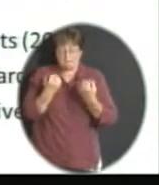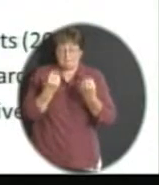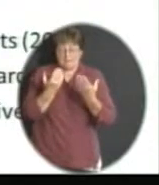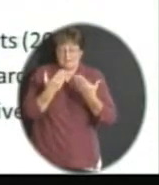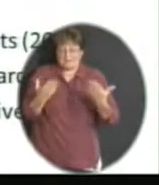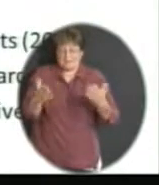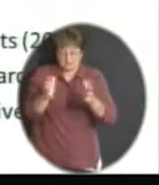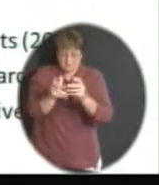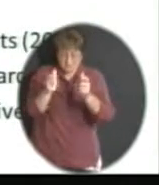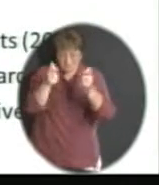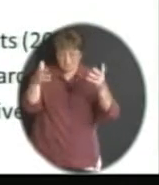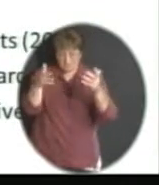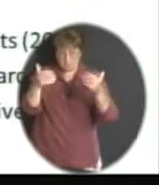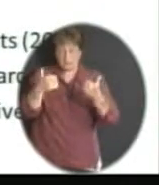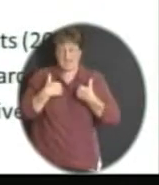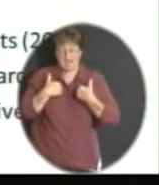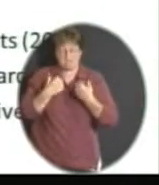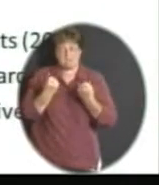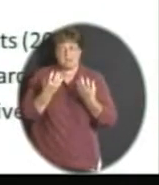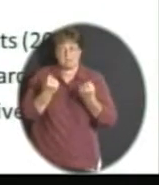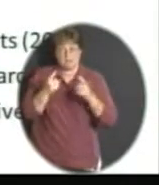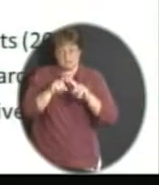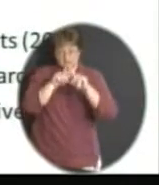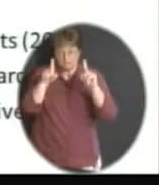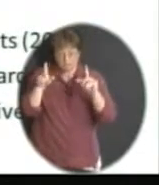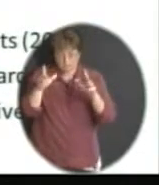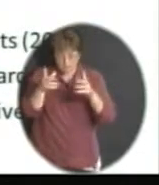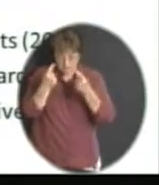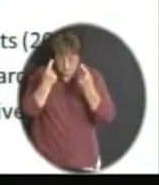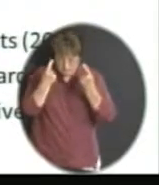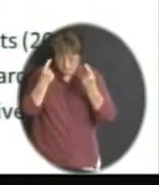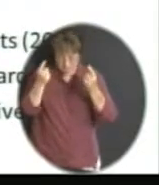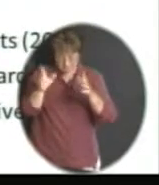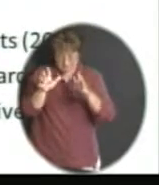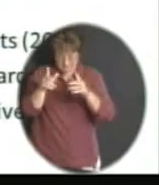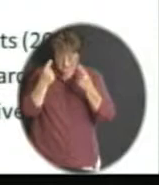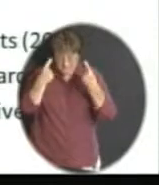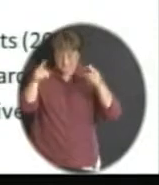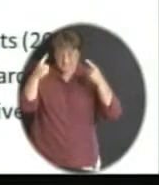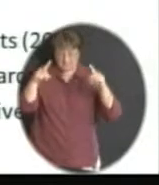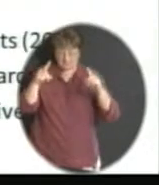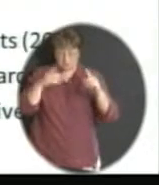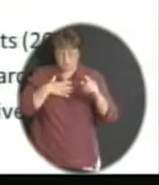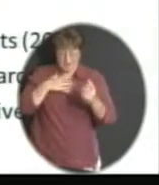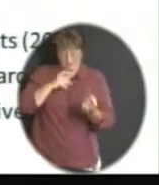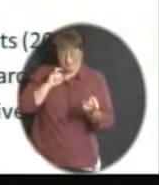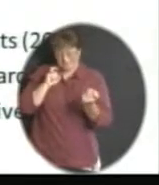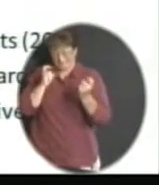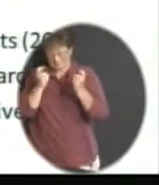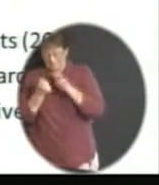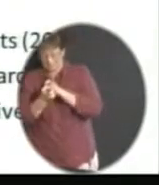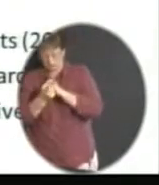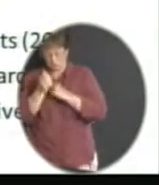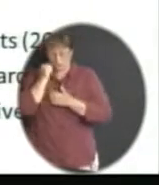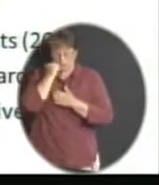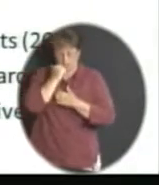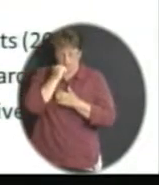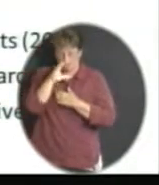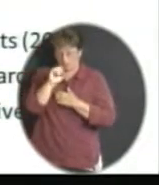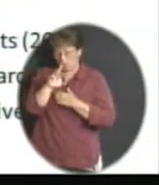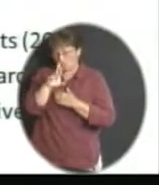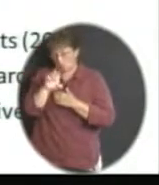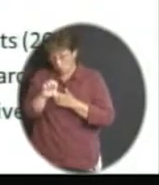have celebrations. As we look ahead, we'll continue to make that transition to the Common Core. That's what we know will help our students